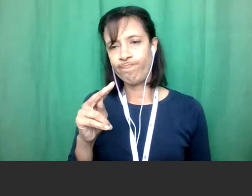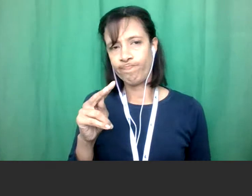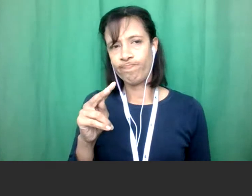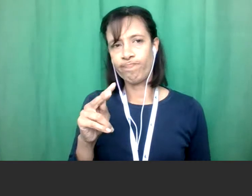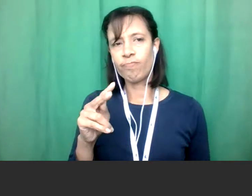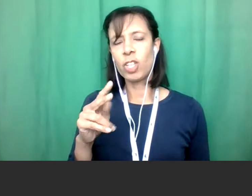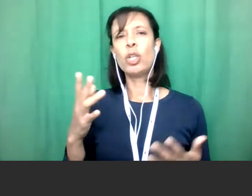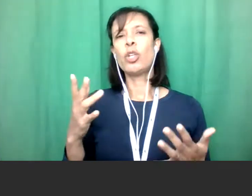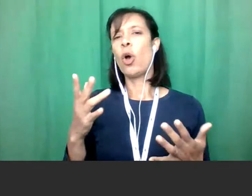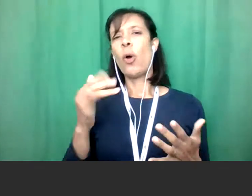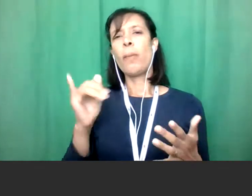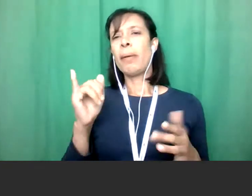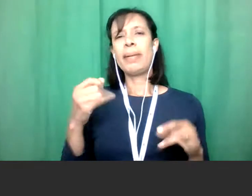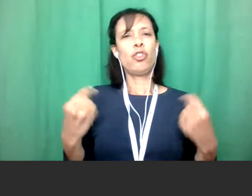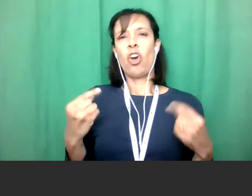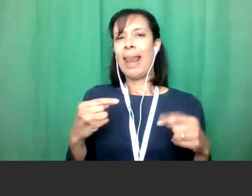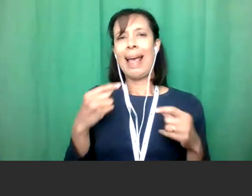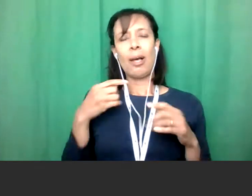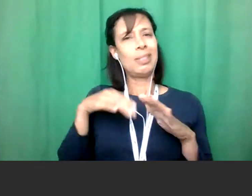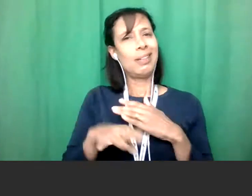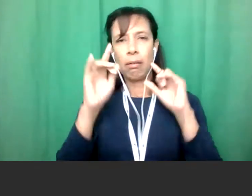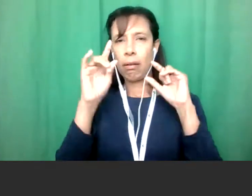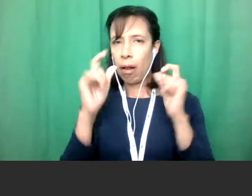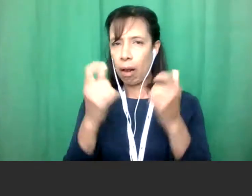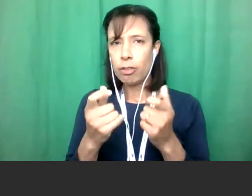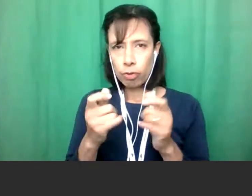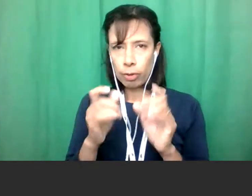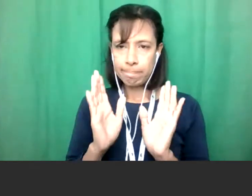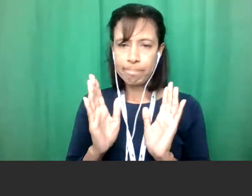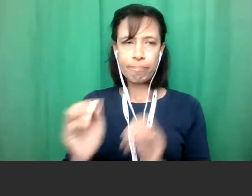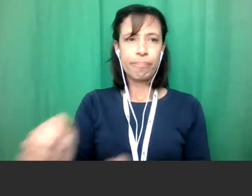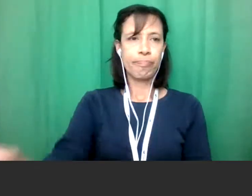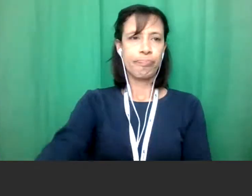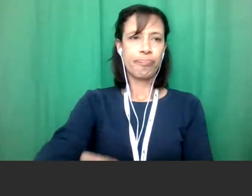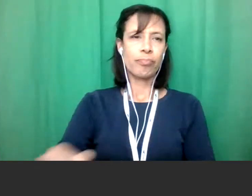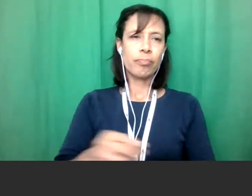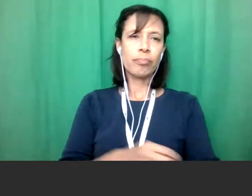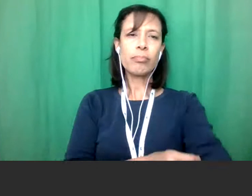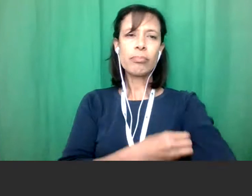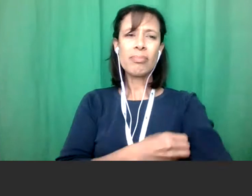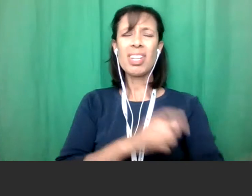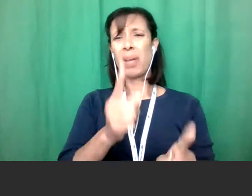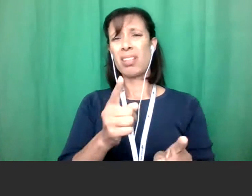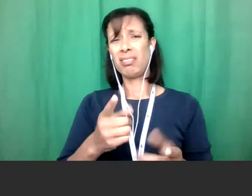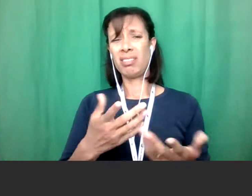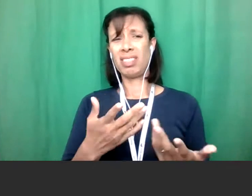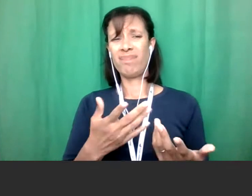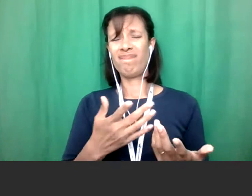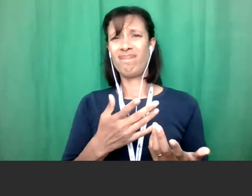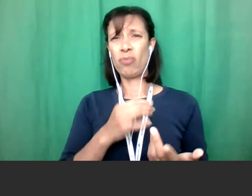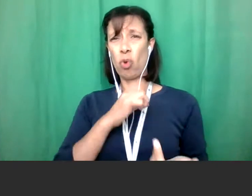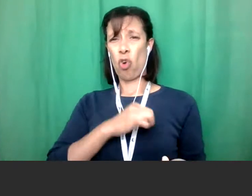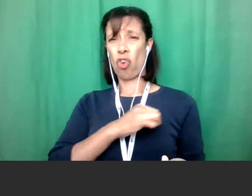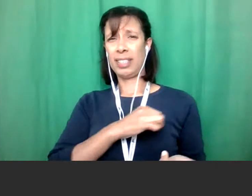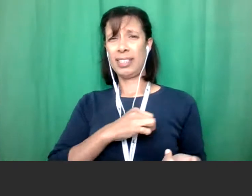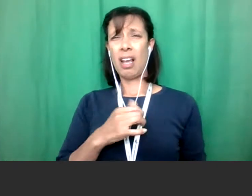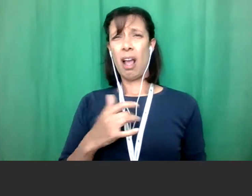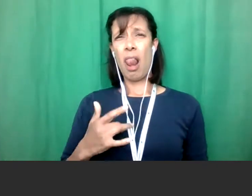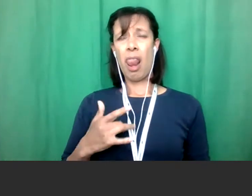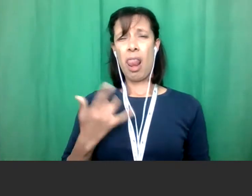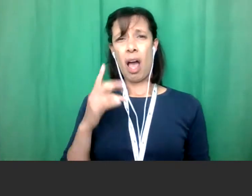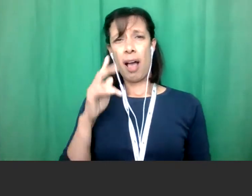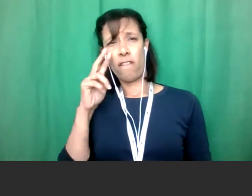classroom. But I have to be really clear about this. Live observations are a really tricky thing to use for